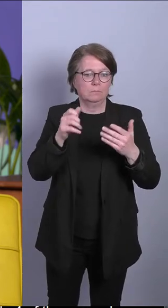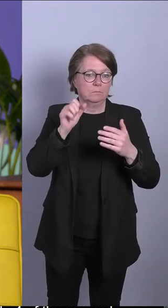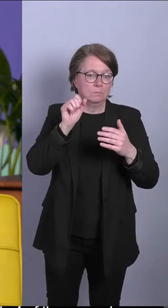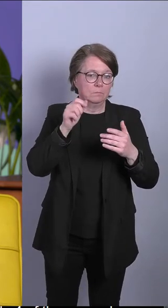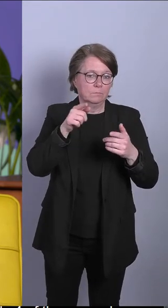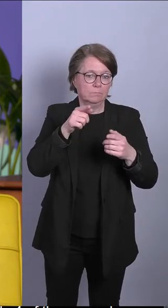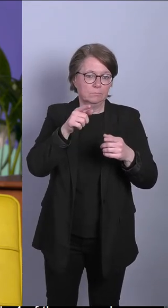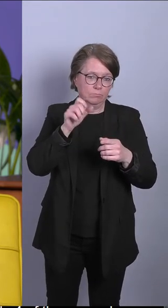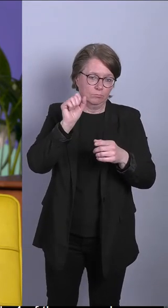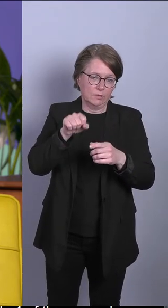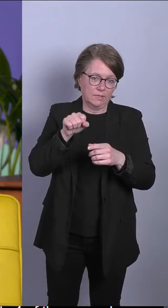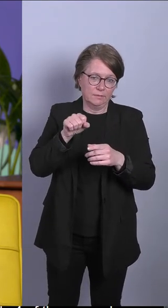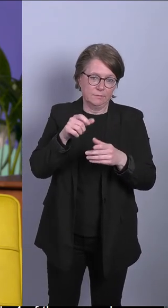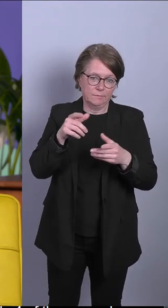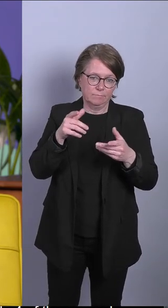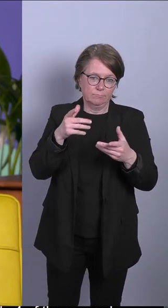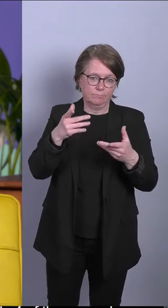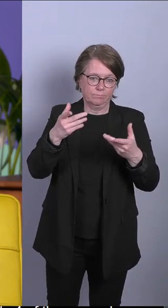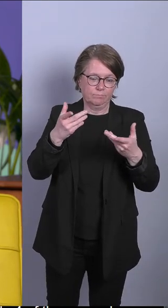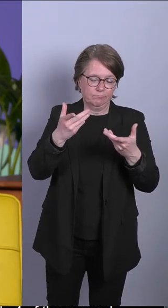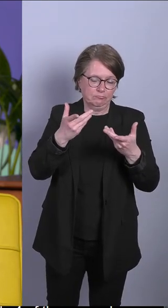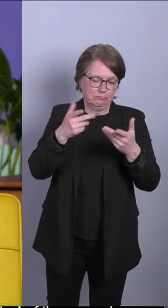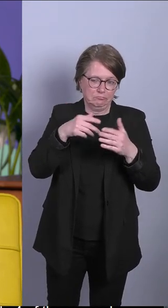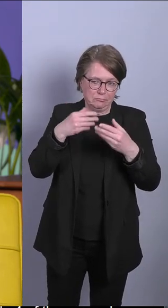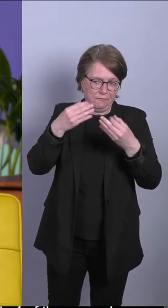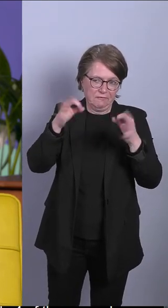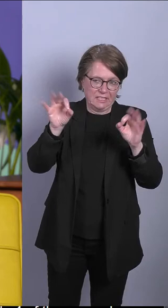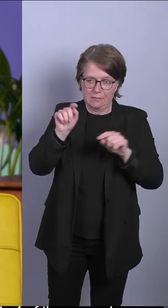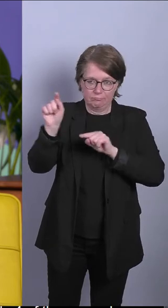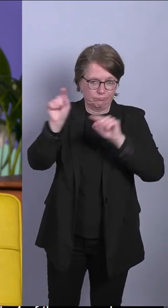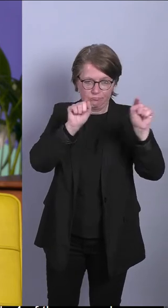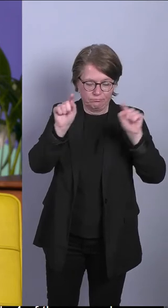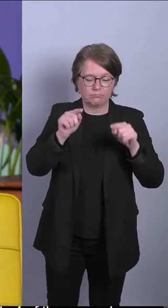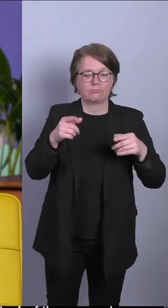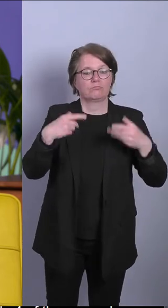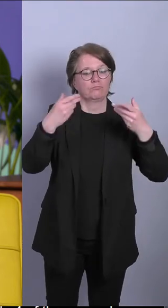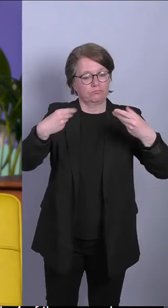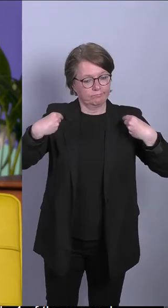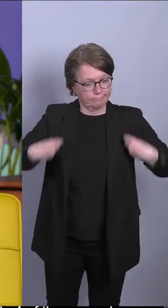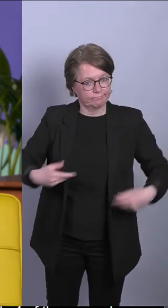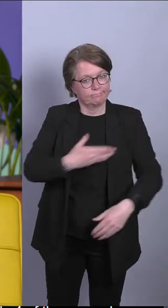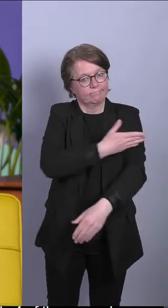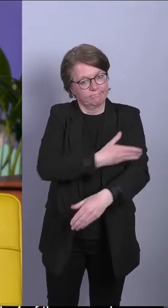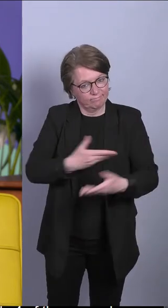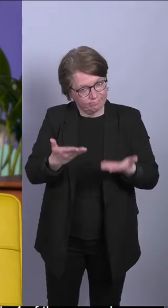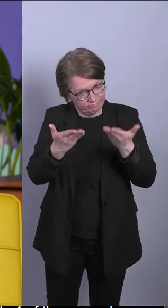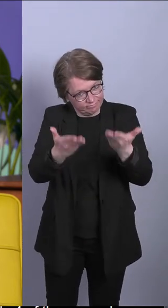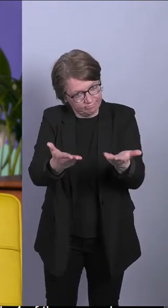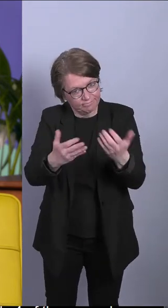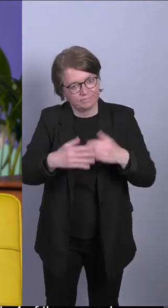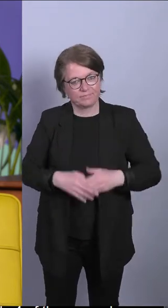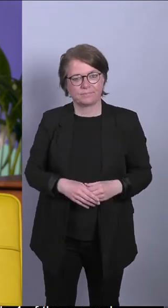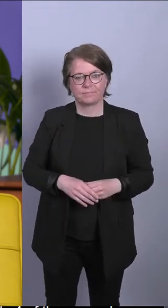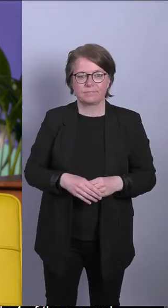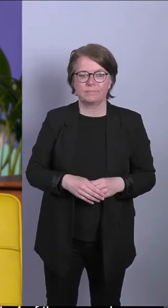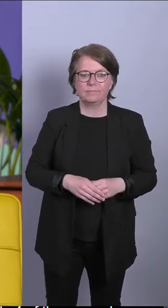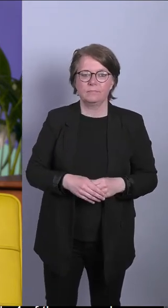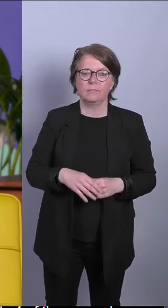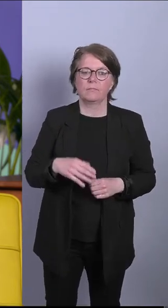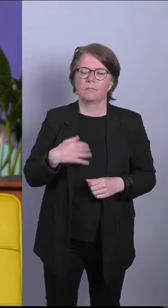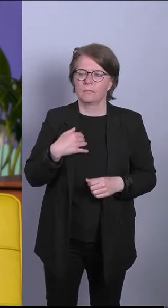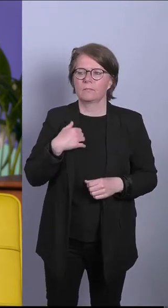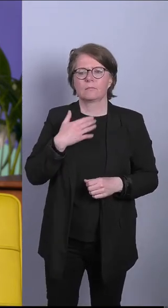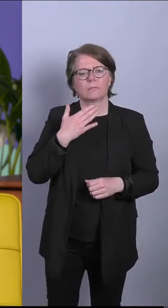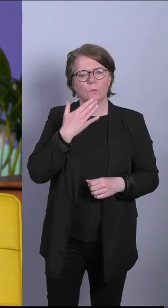uniform distribution center once they are in Berlin. So if you allow me, I take this opportunity to unveil to everyone to